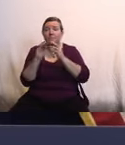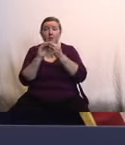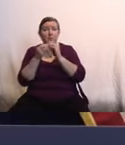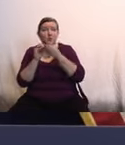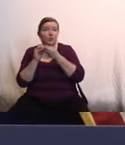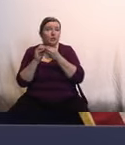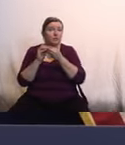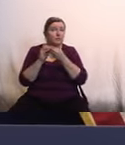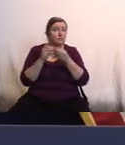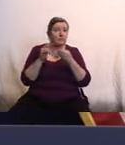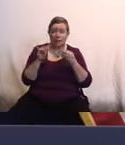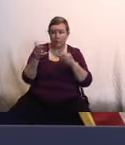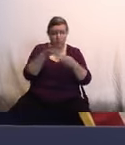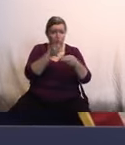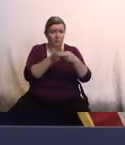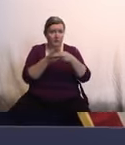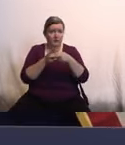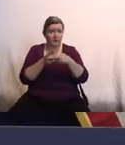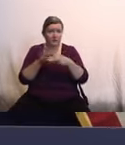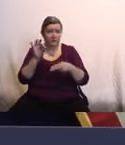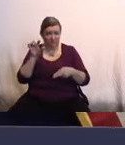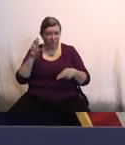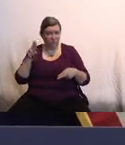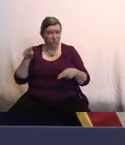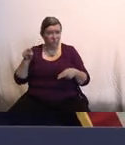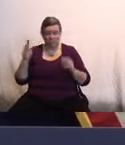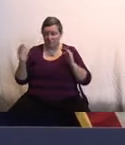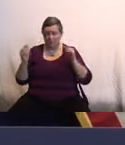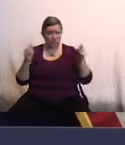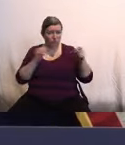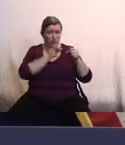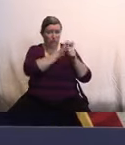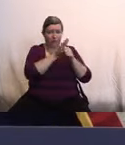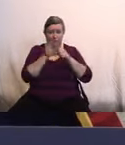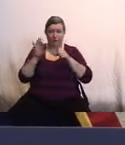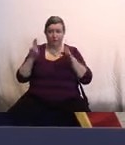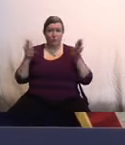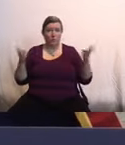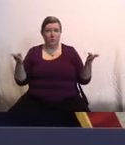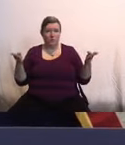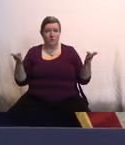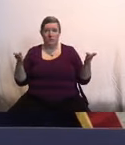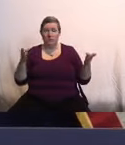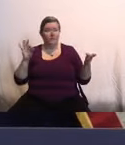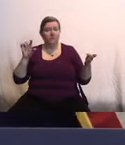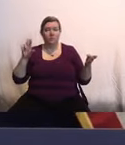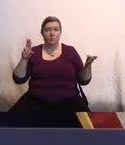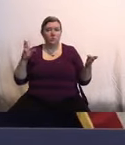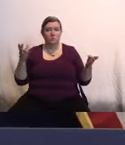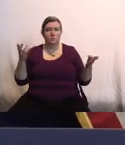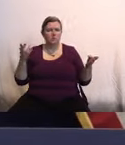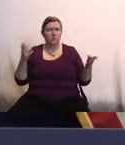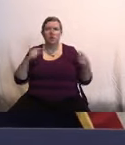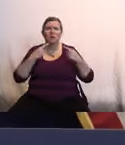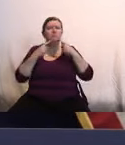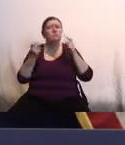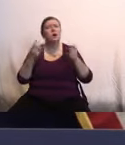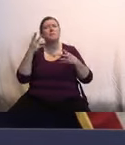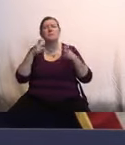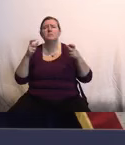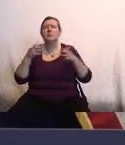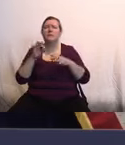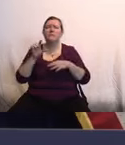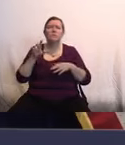Judy, it's rare you hear, even in a bad flu year, how many people had the flu, right? That's